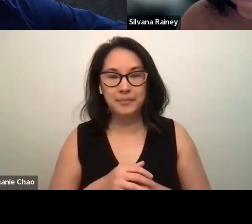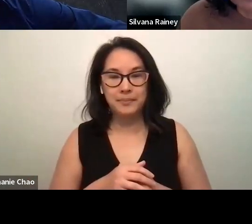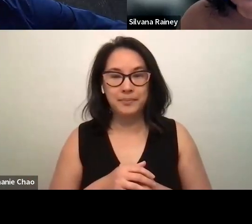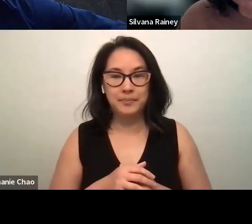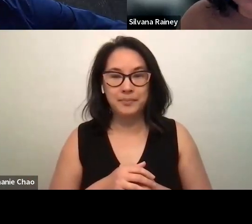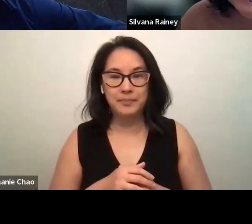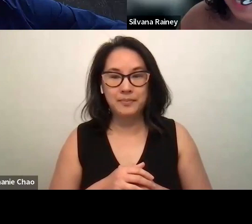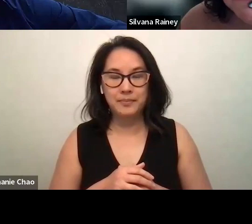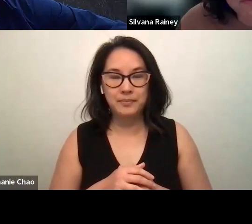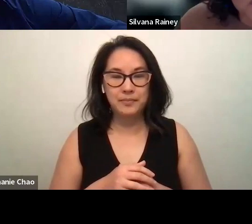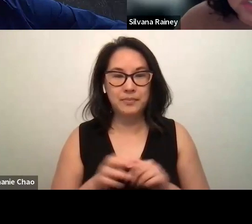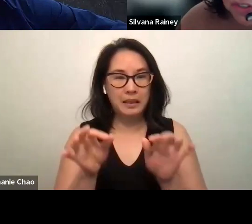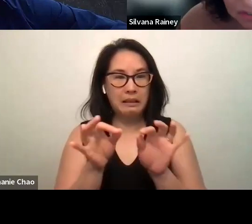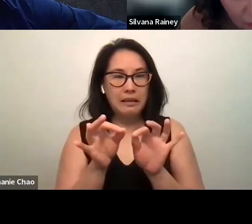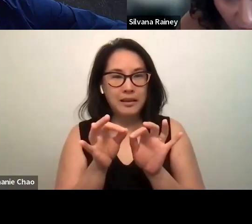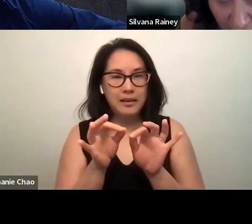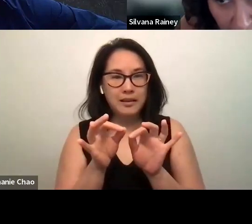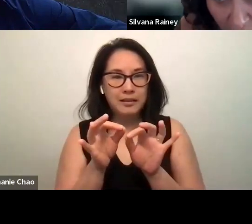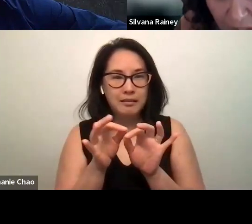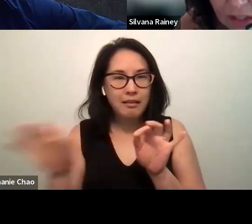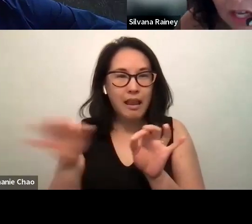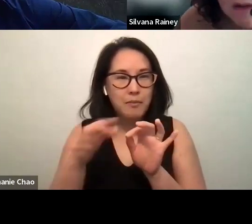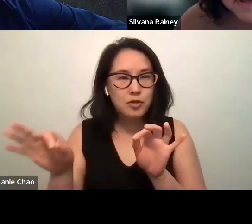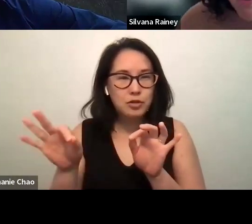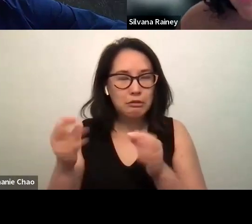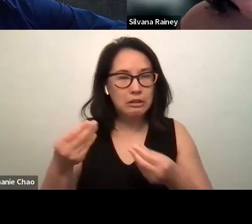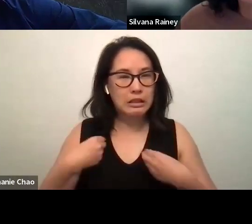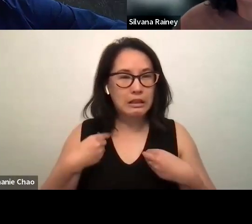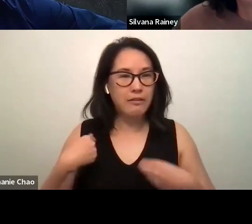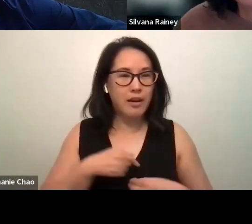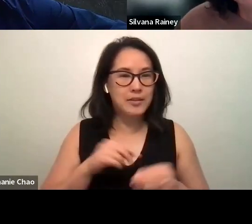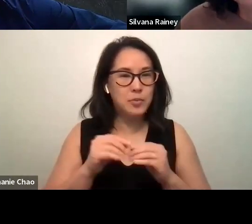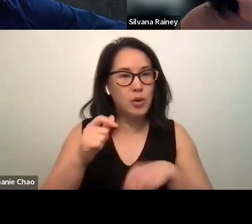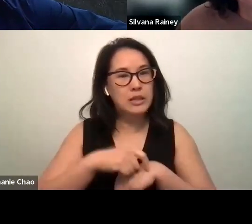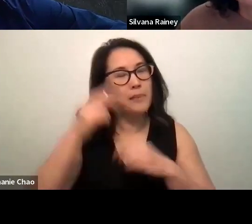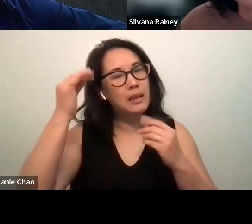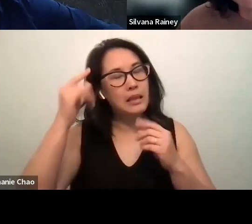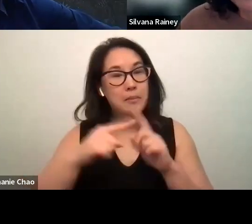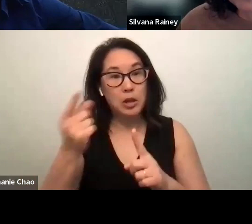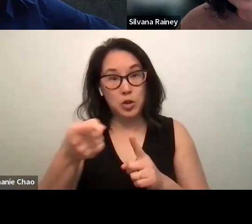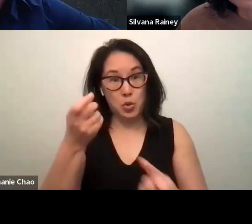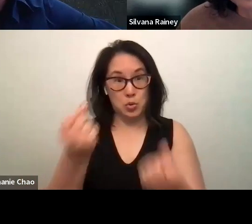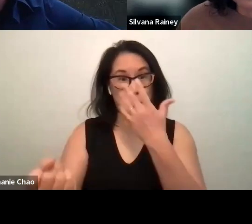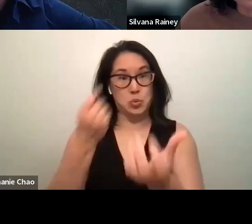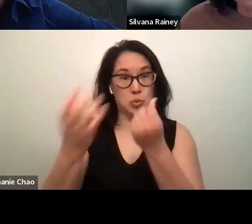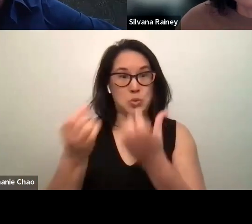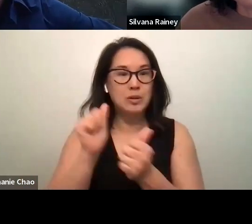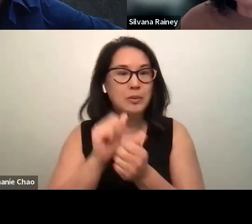be given more time for us to think about it, but overloading me with